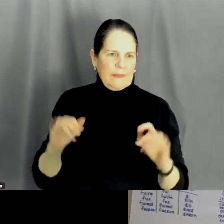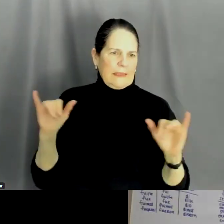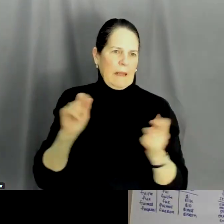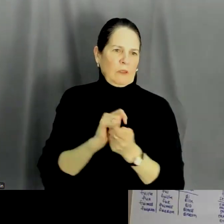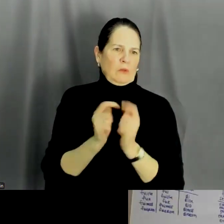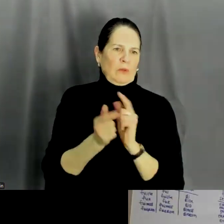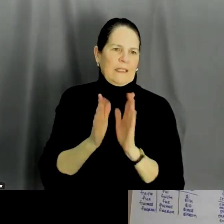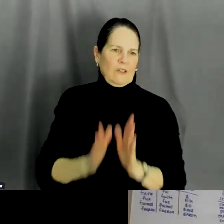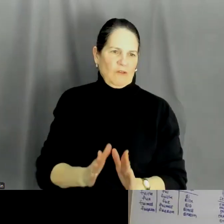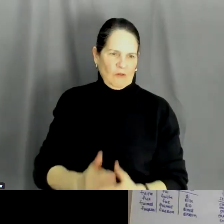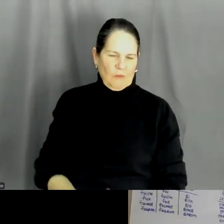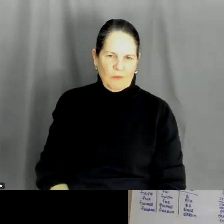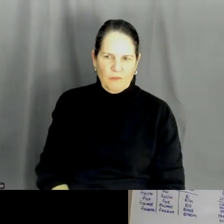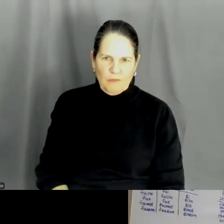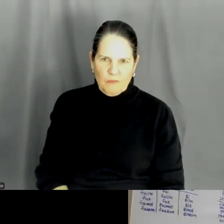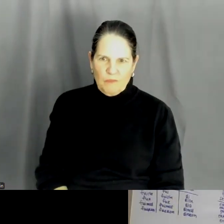Great, thank you so much.